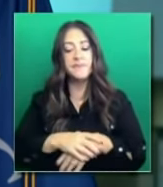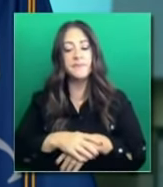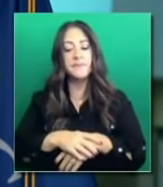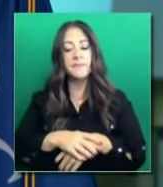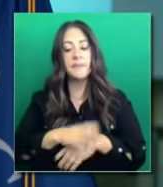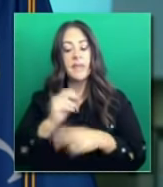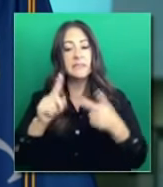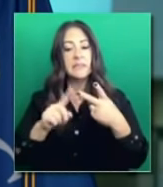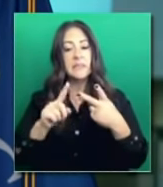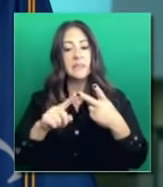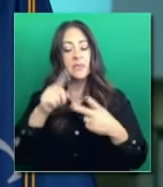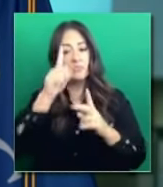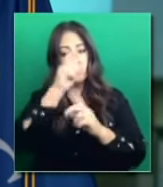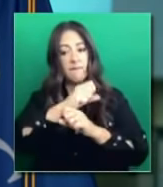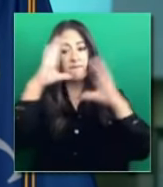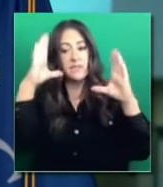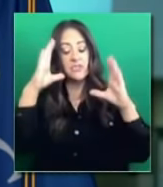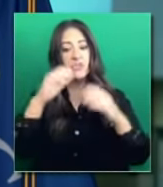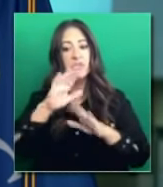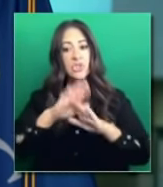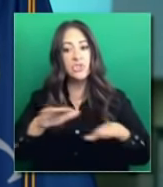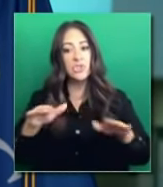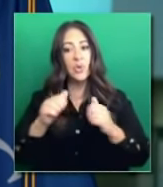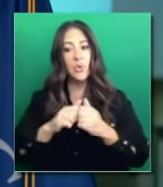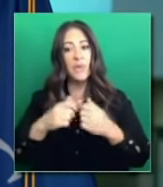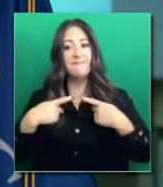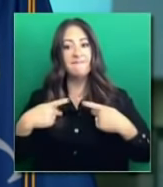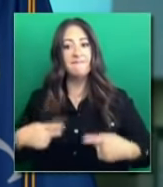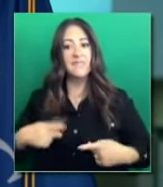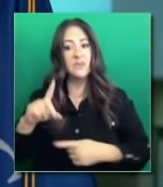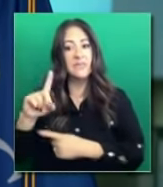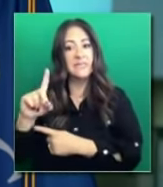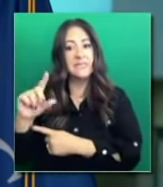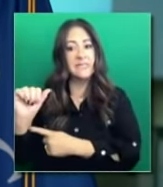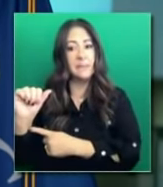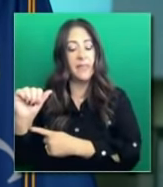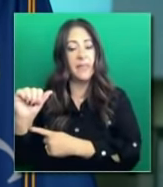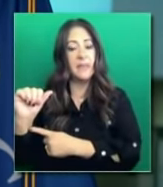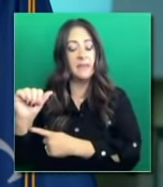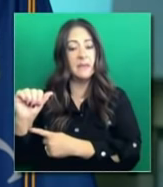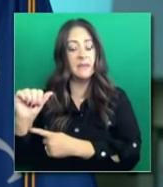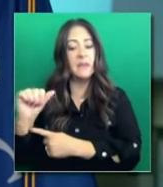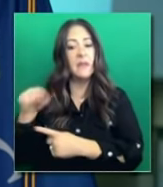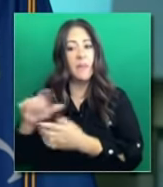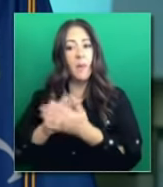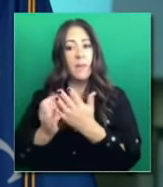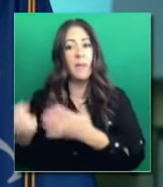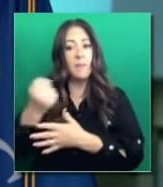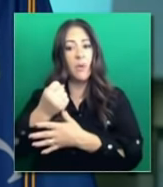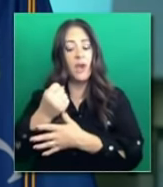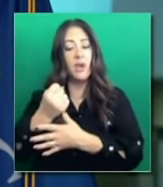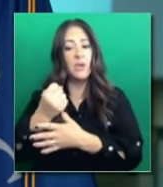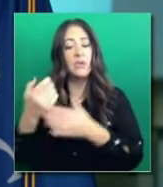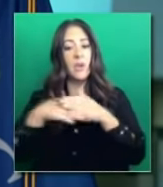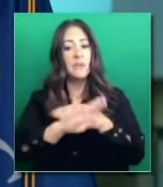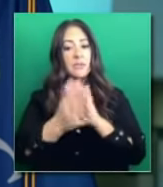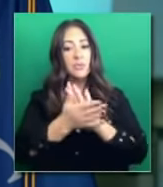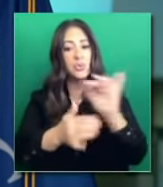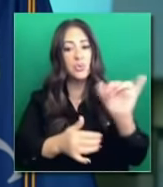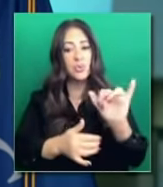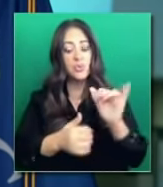envision having children with physical disabilities among those that are prioritized for a return to school. How do you expect or envision